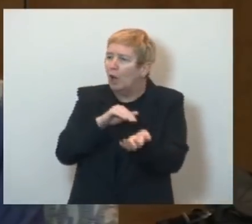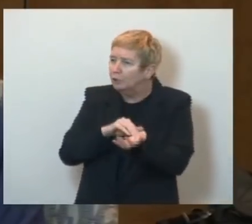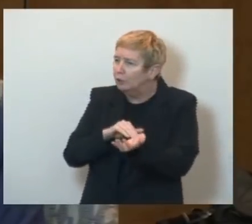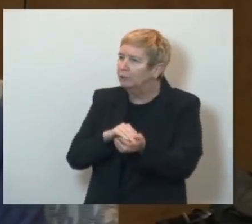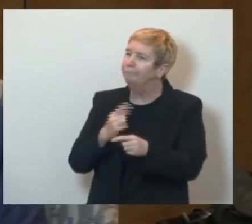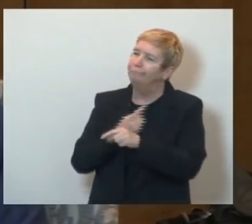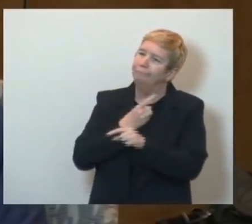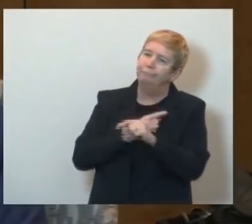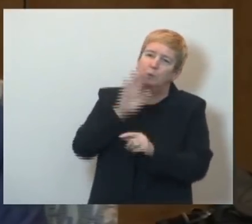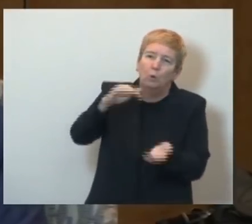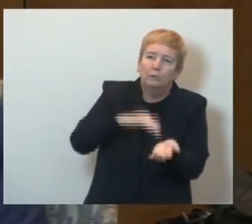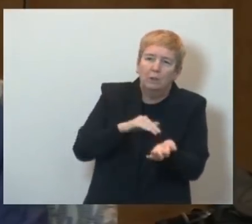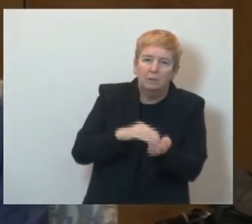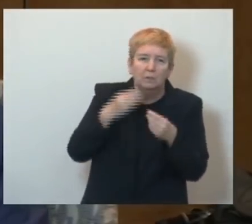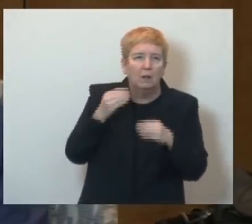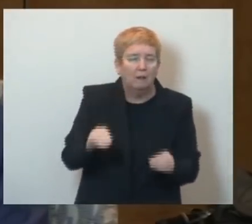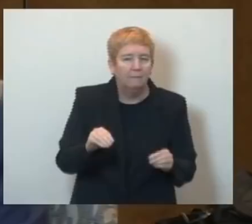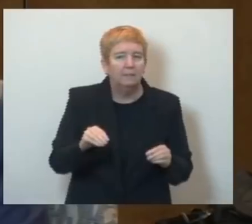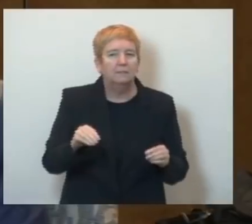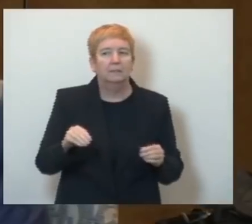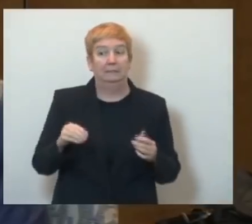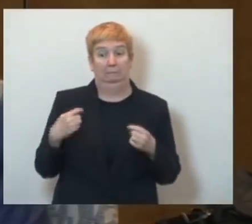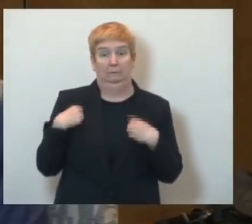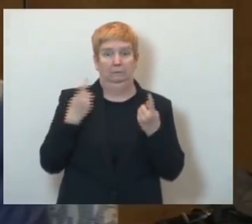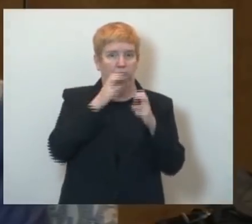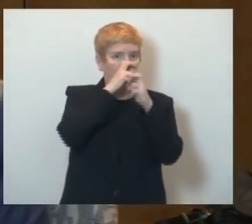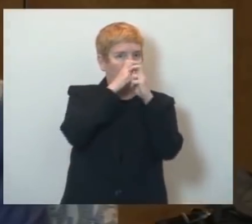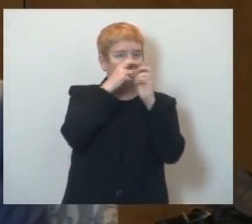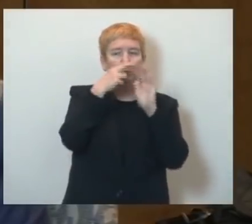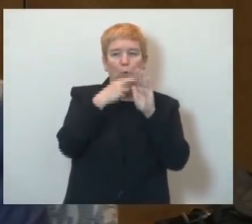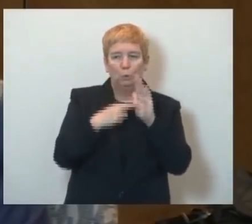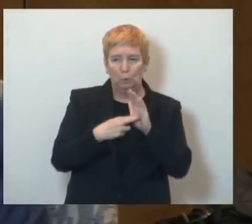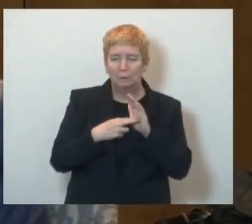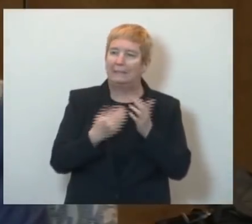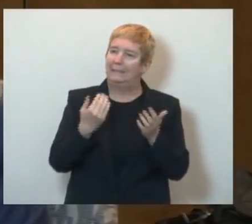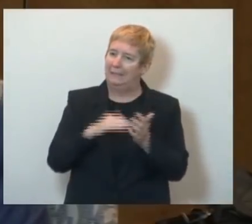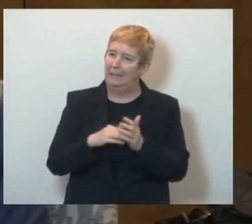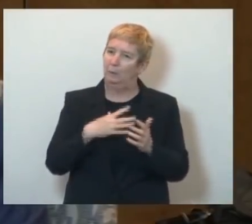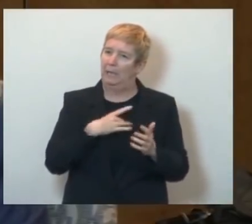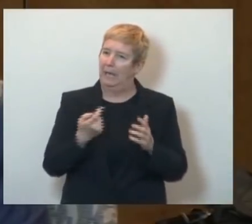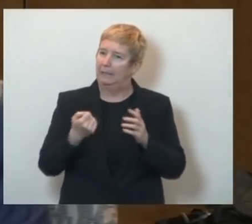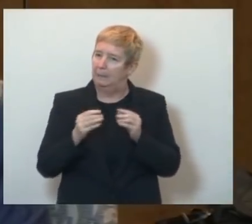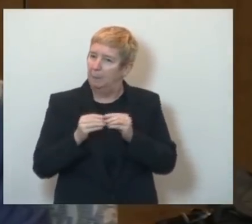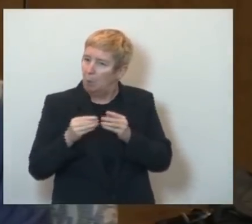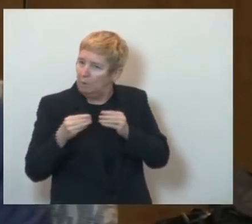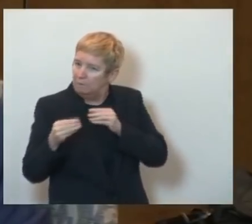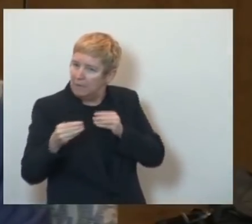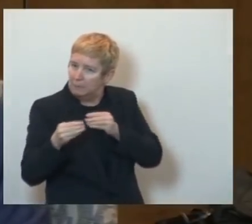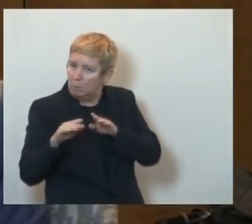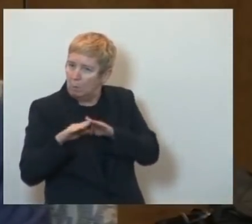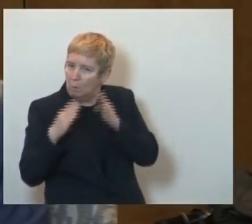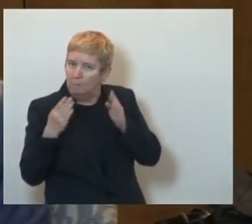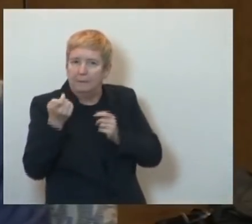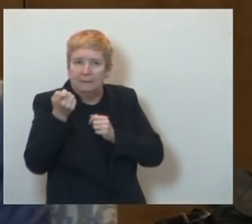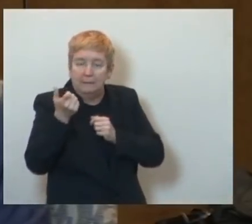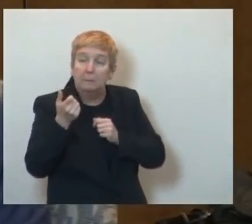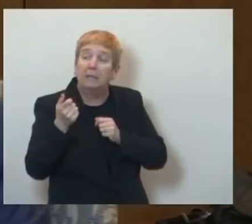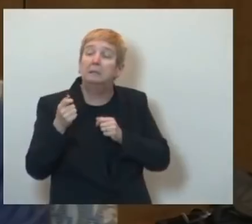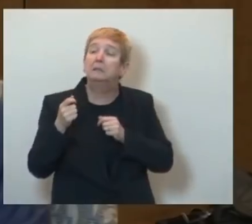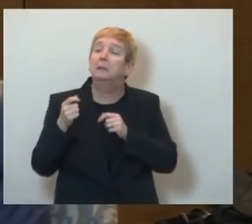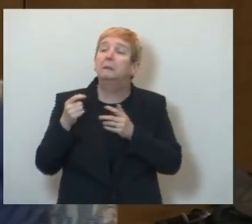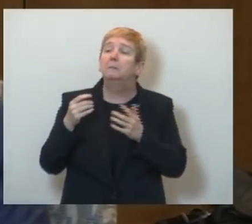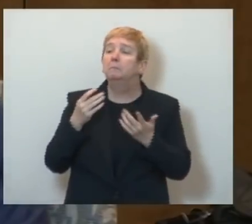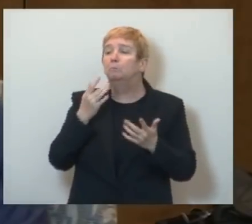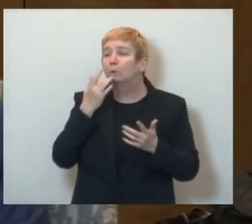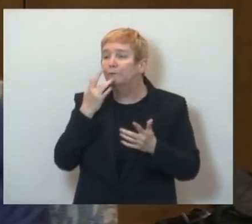offices. Want to relax those criteria a little bit as well. Keep seeing people in phone visits whenever